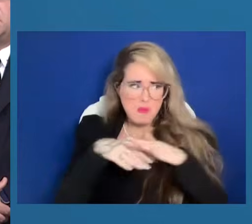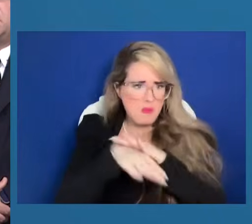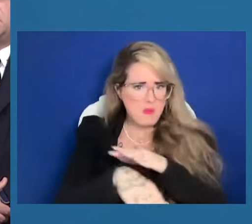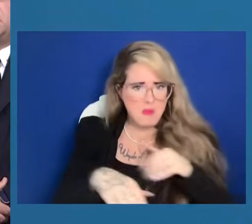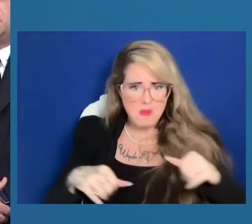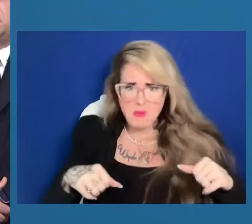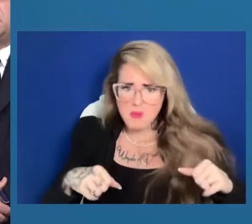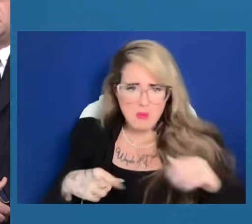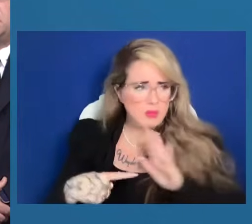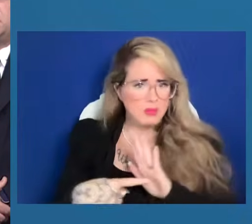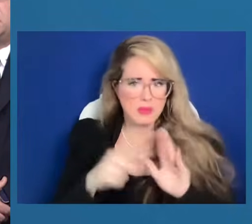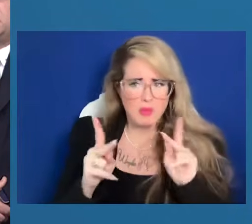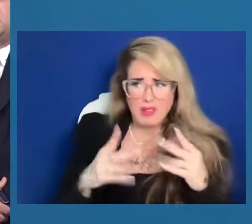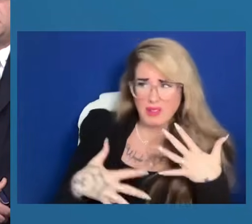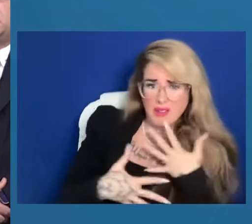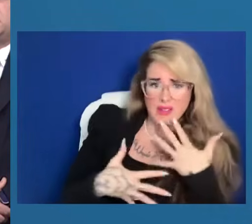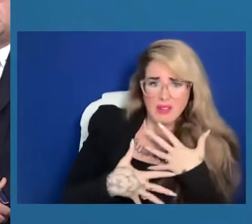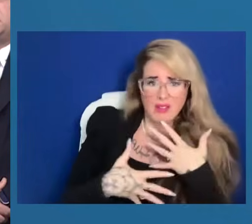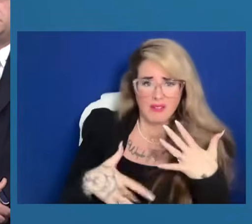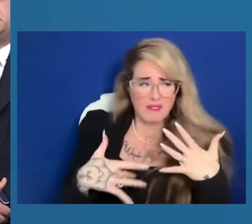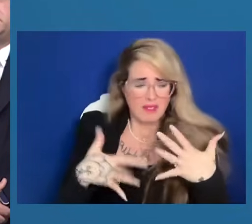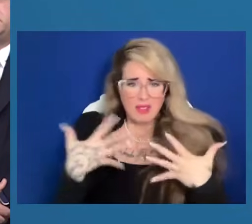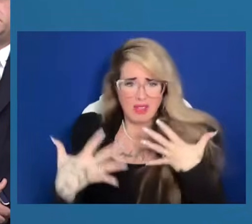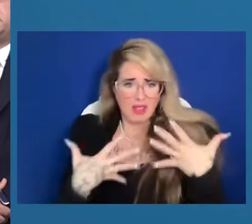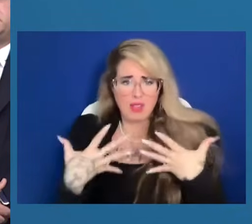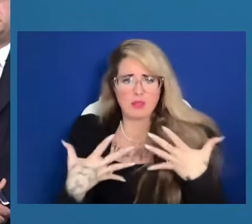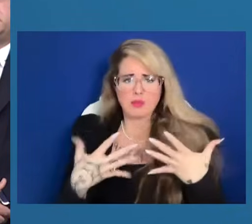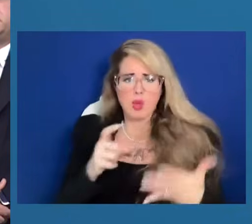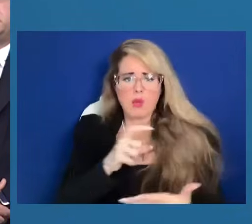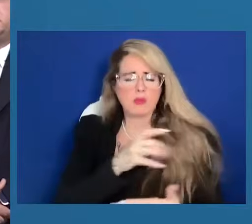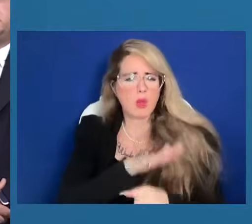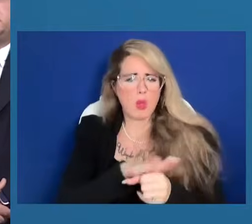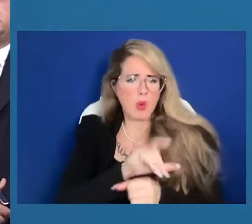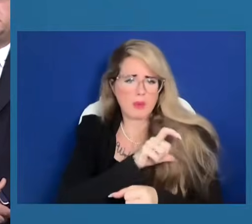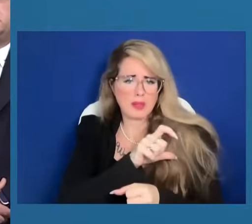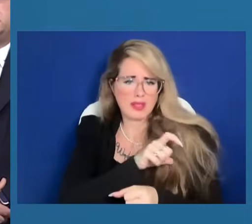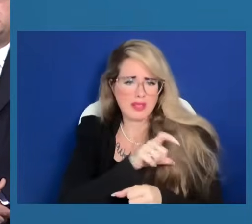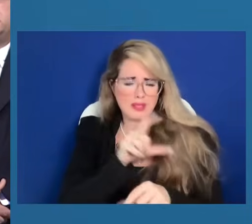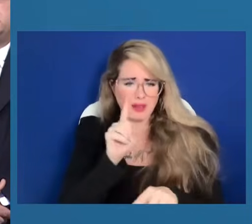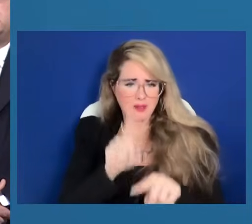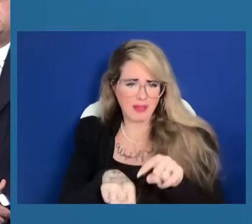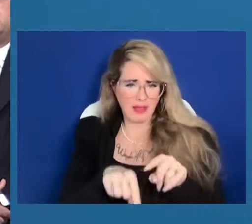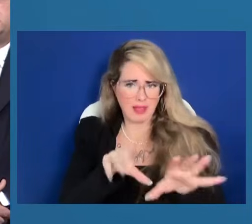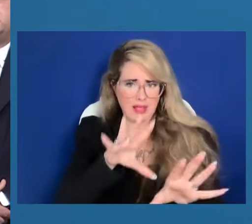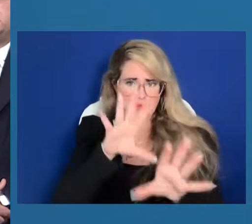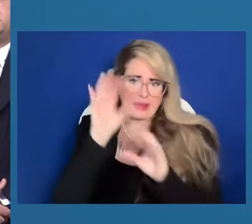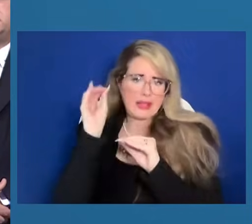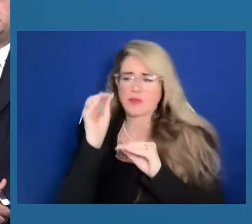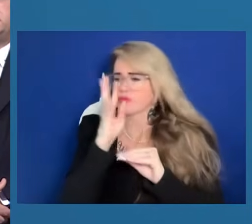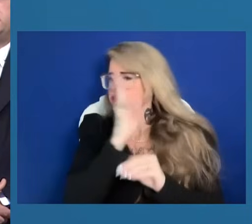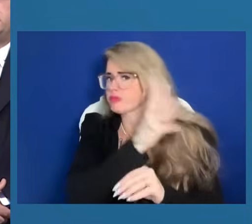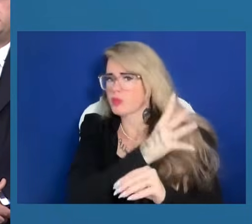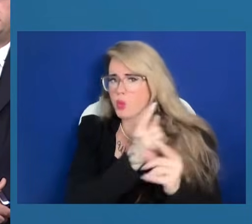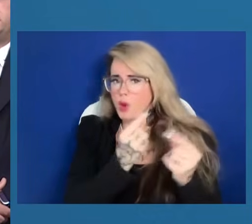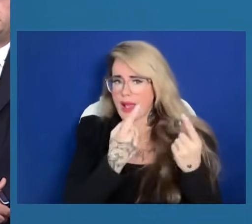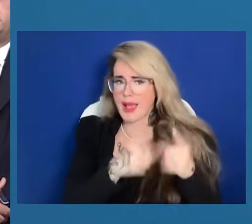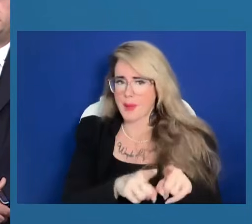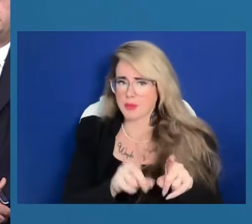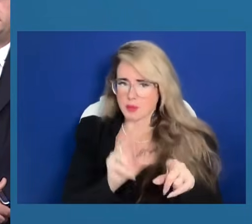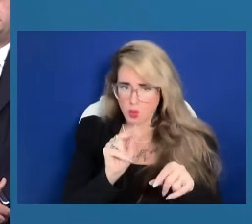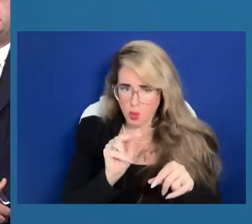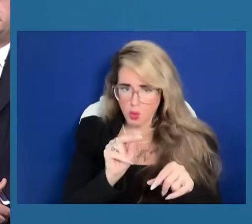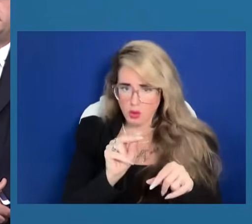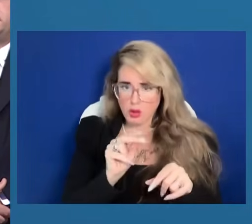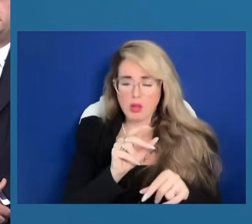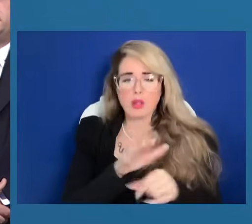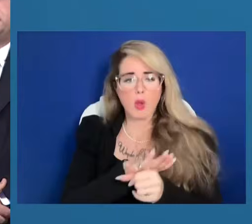anger, unrest, local police do not get to walk away from the consequences. They are the ones who stay,